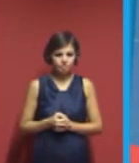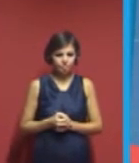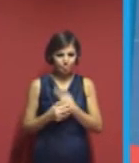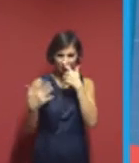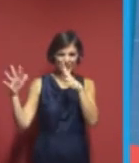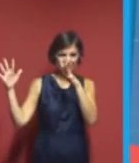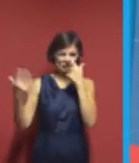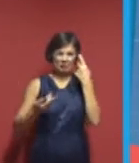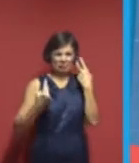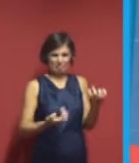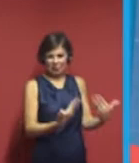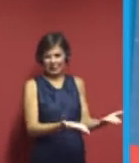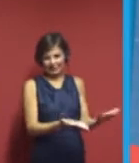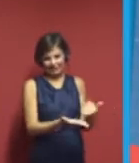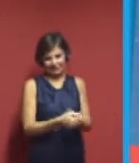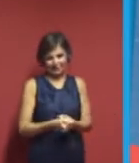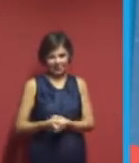Yeah, thank you.